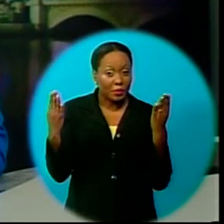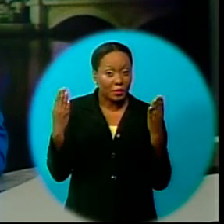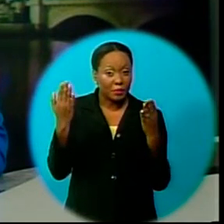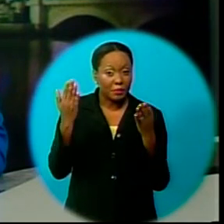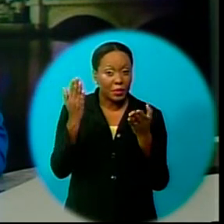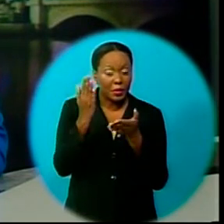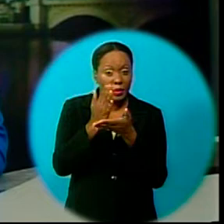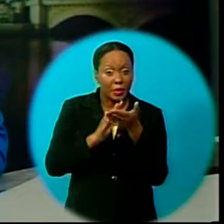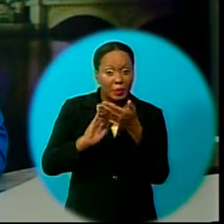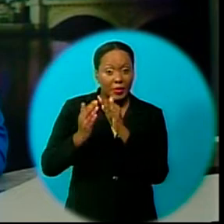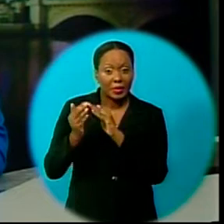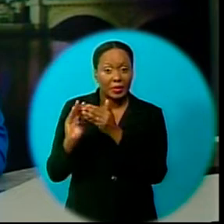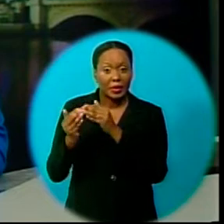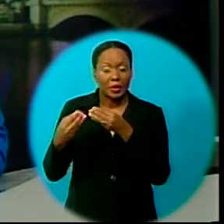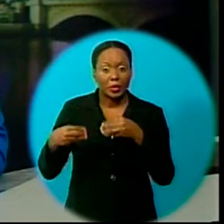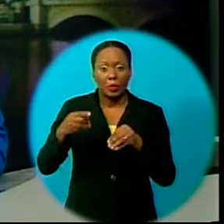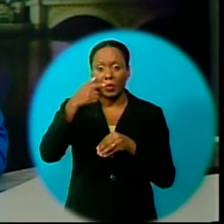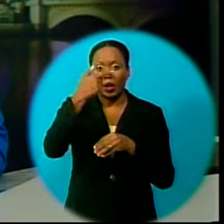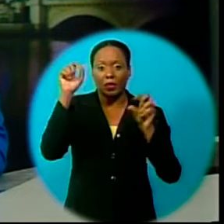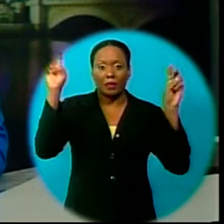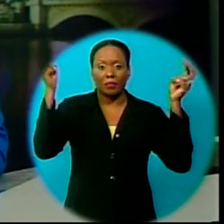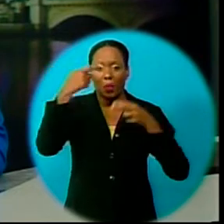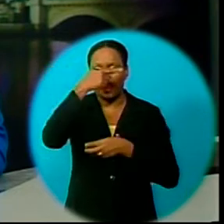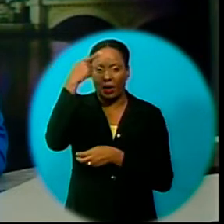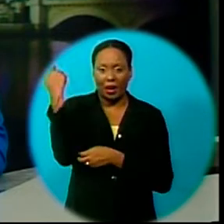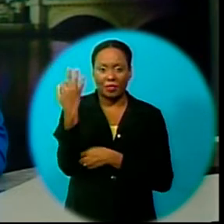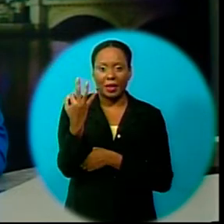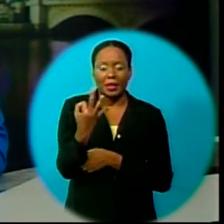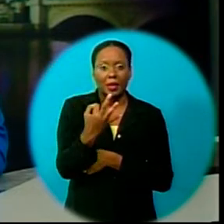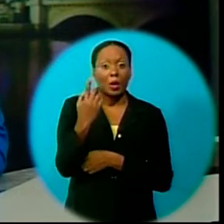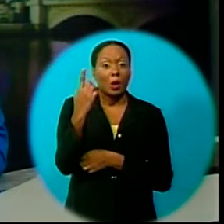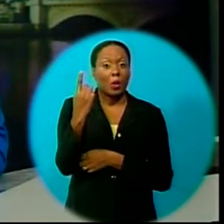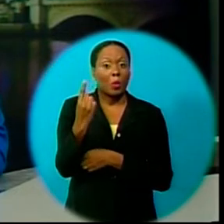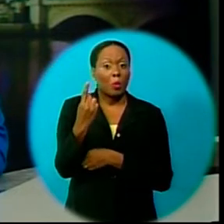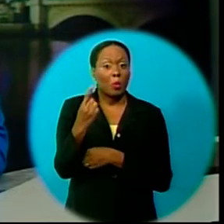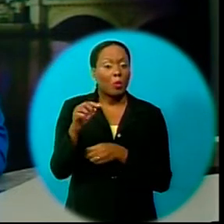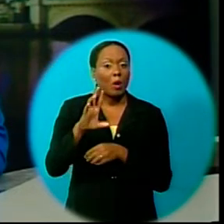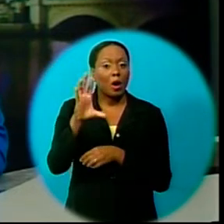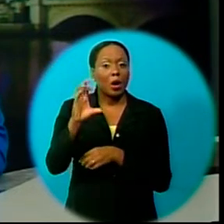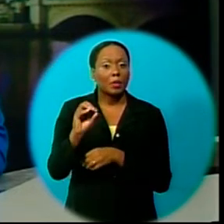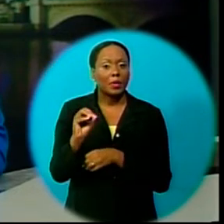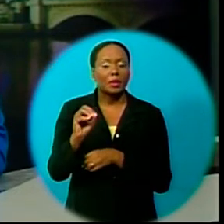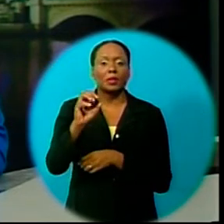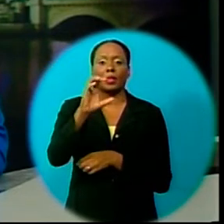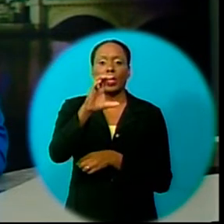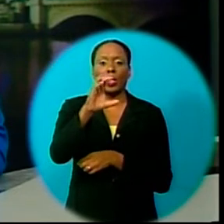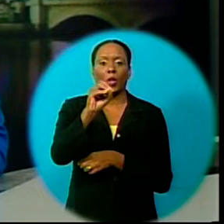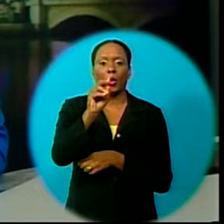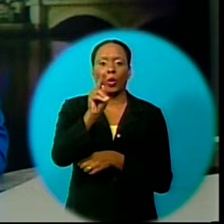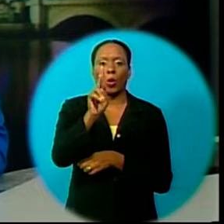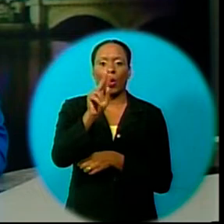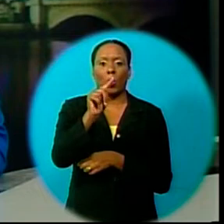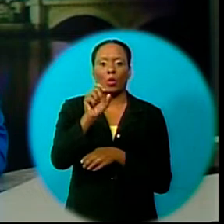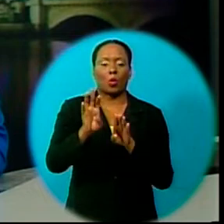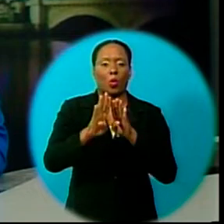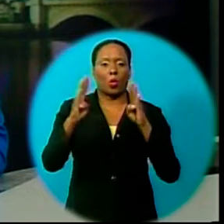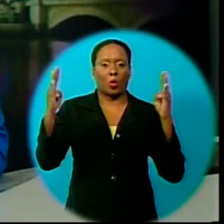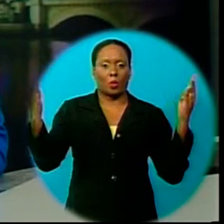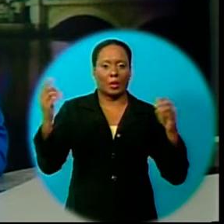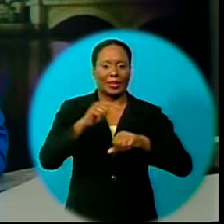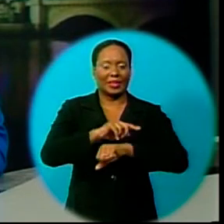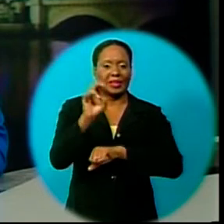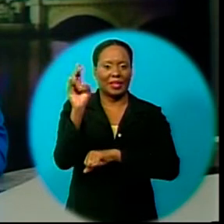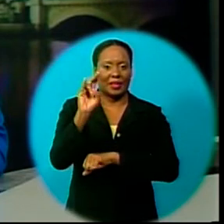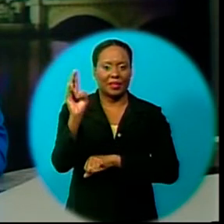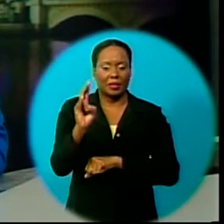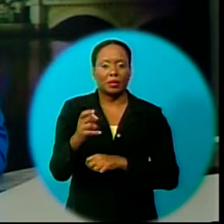grab bargains this Black Friday. One such establishment was Courts Barbados. Its doors opened at 7 to a waiting crowd. Commercial manager